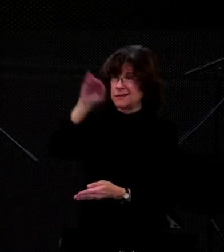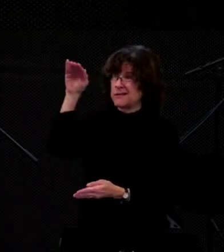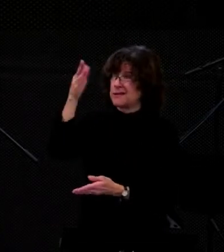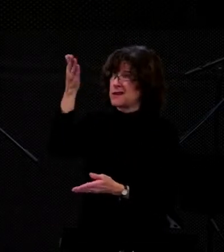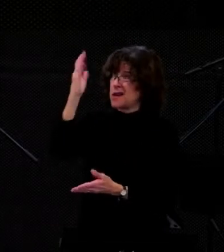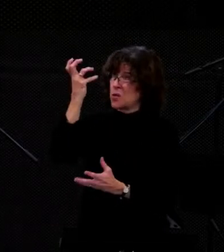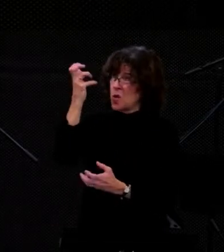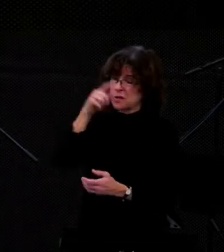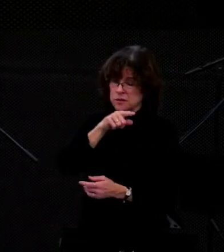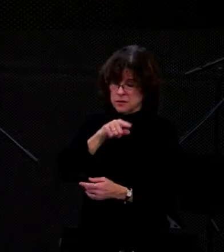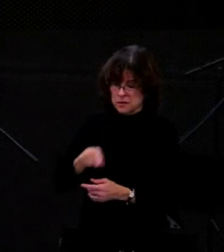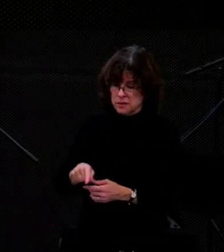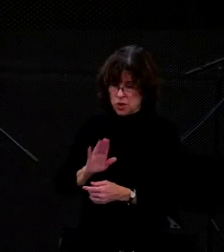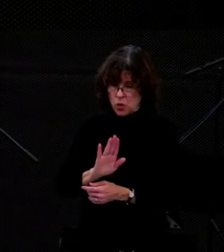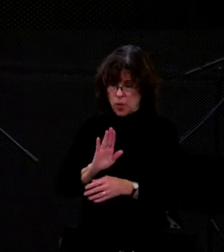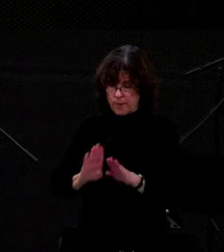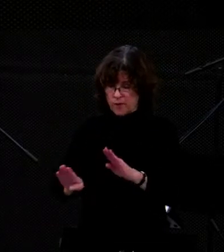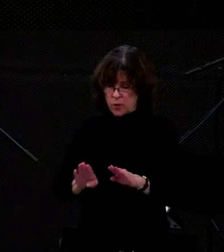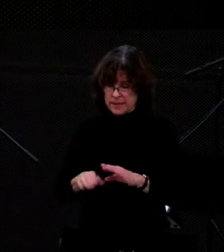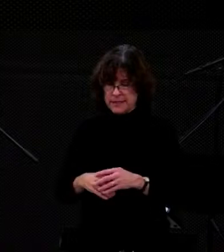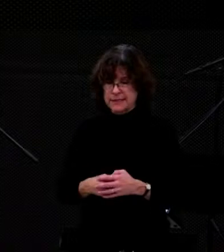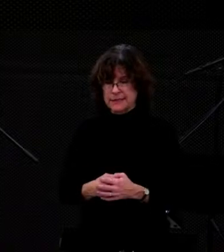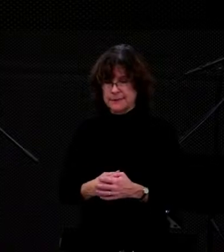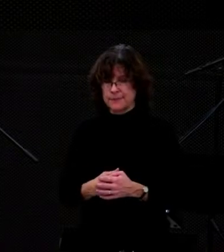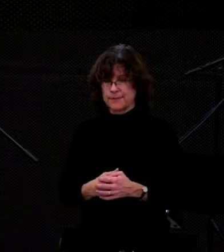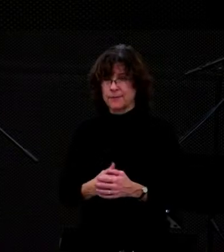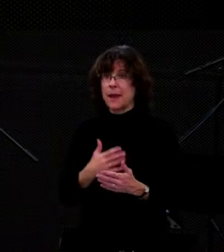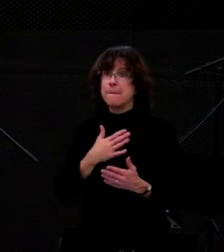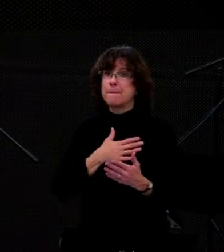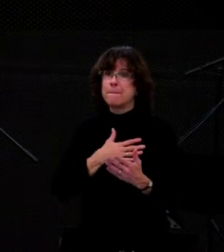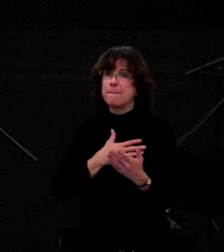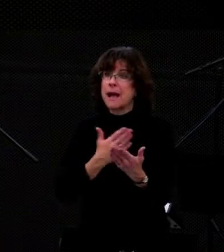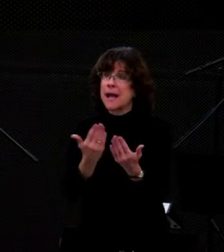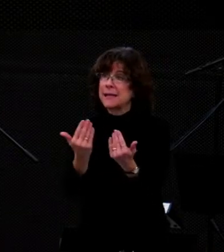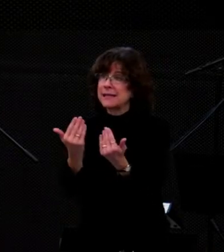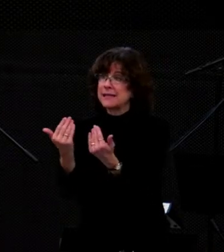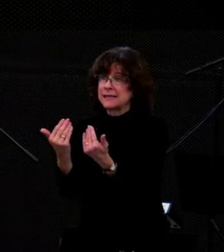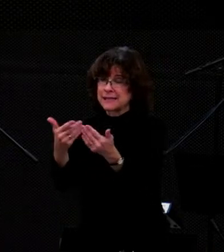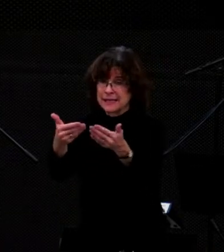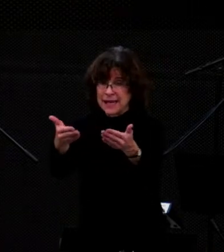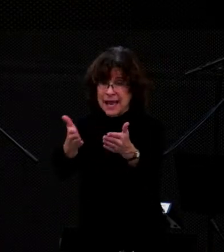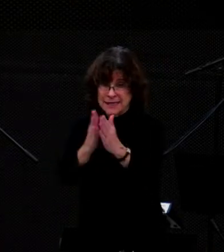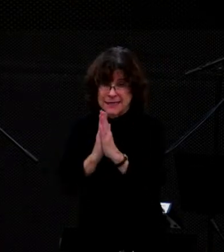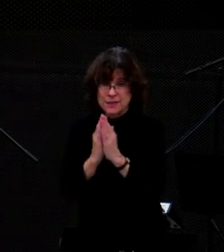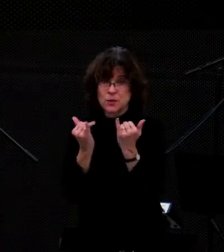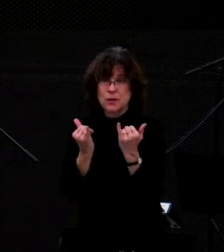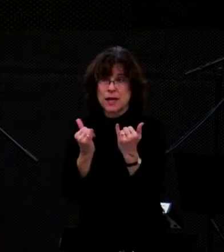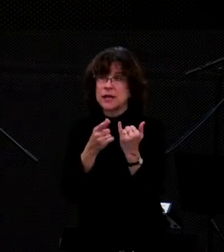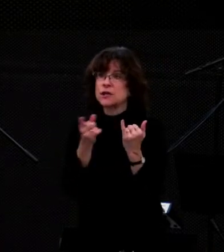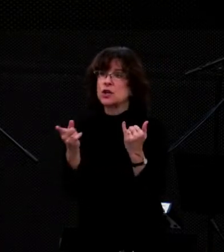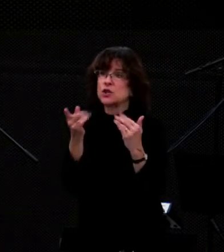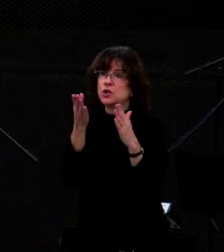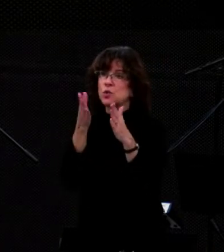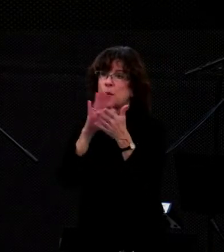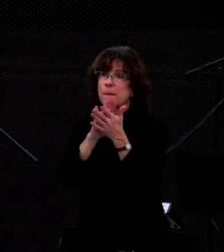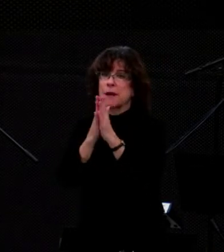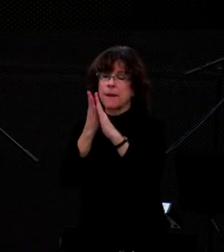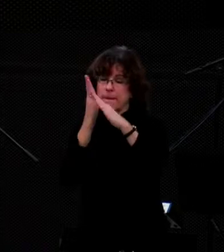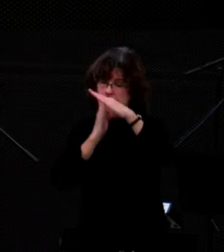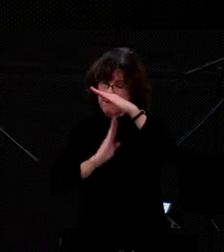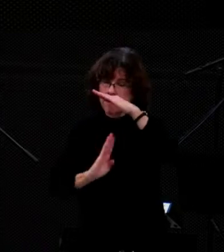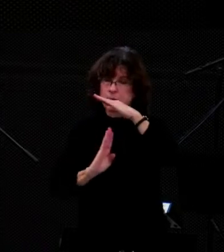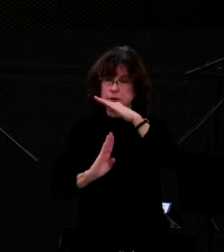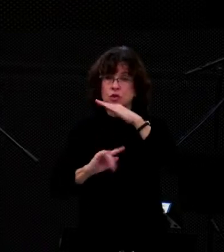performance. My invitation, my charge to you would be to humble yourself today and receive God's free gift of